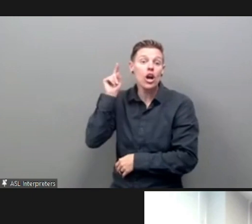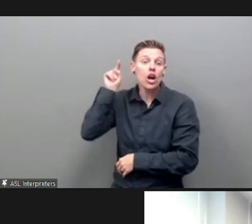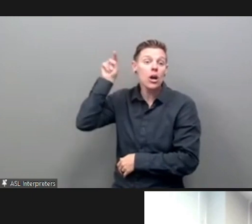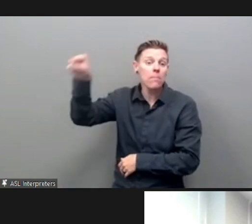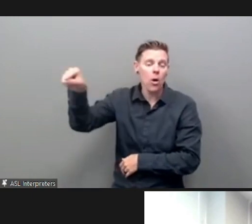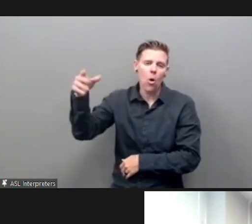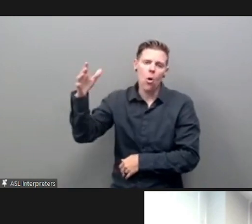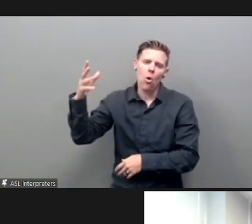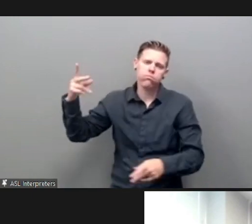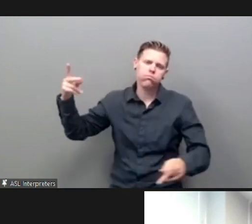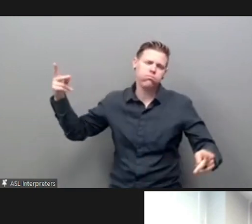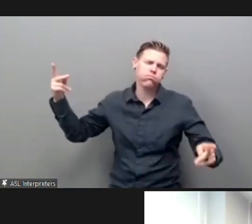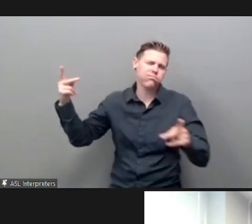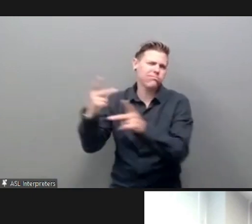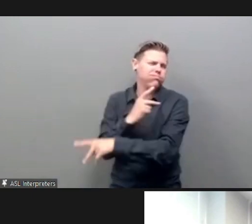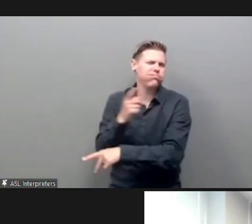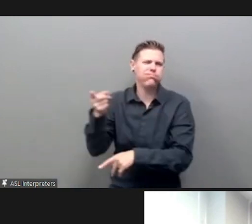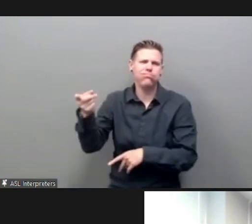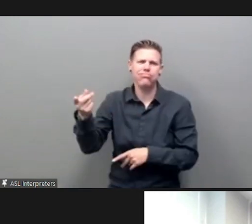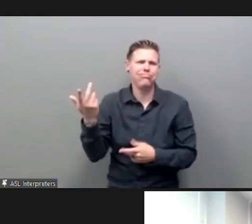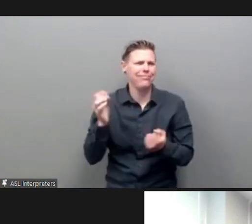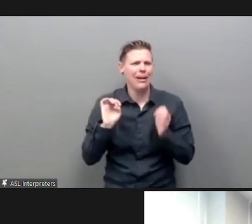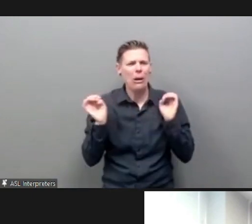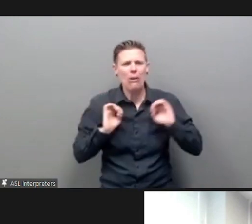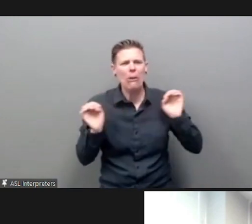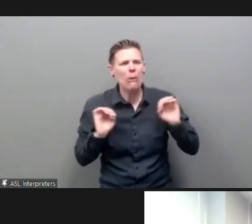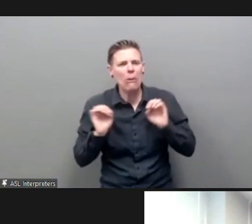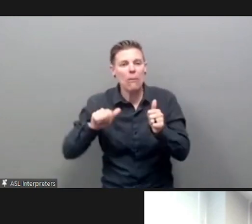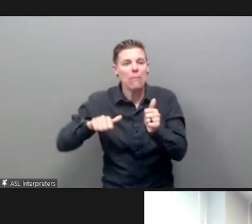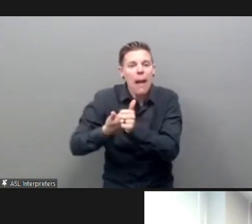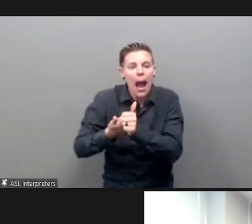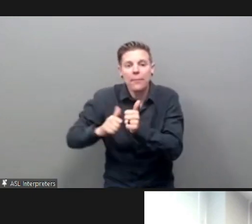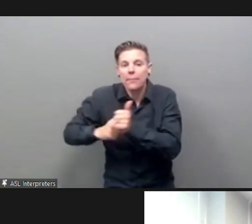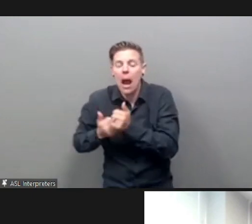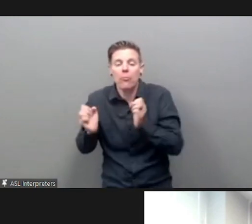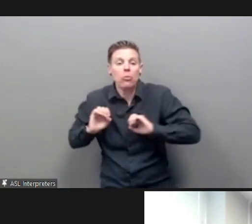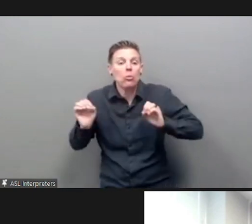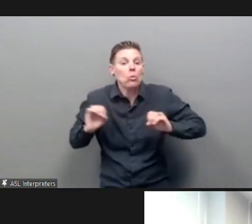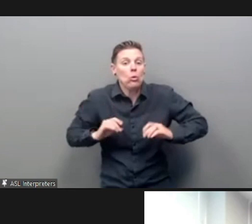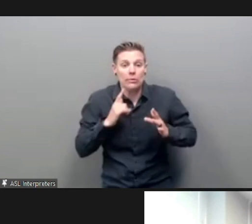of redundancy in their services. So likely those are